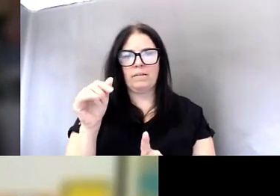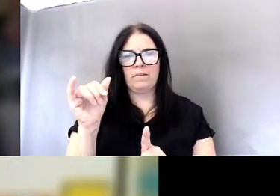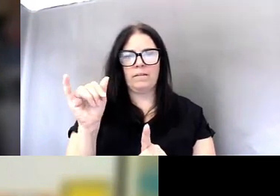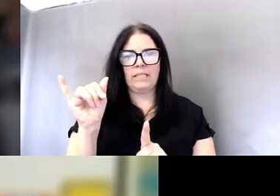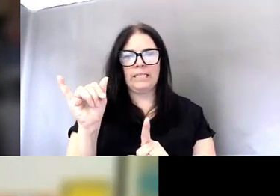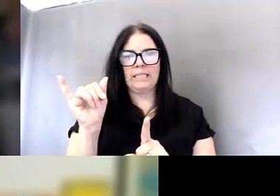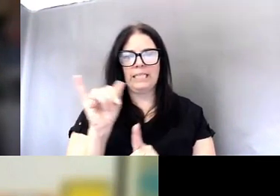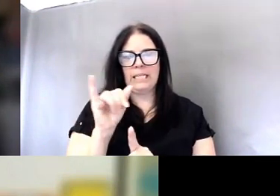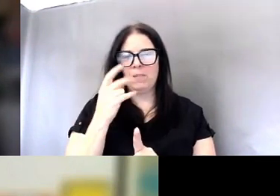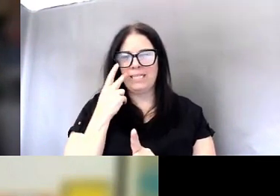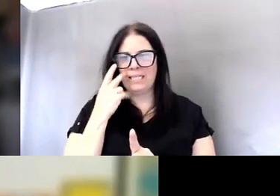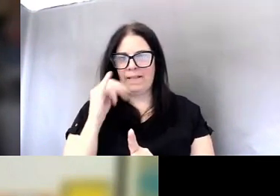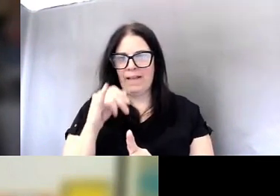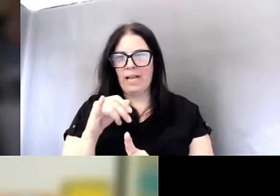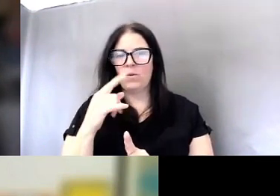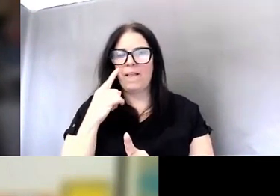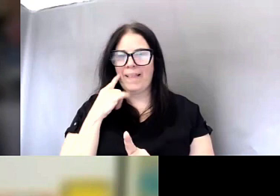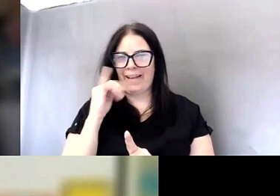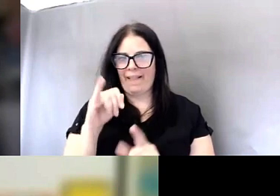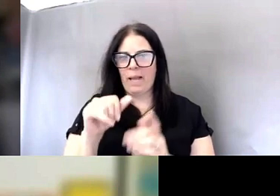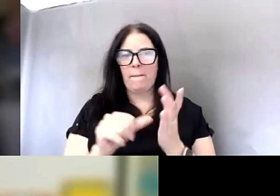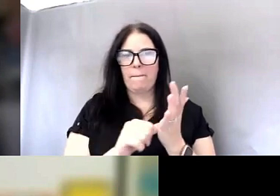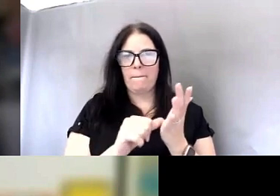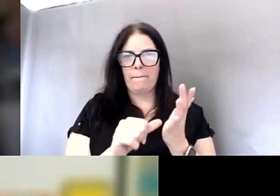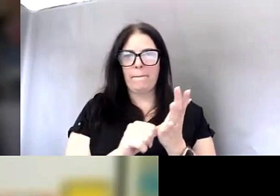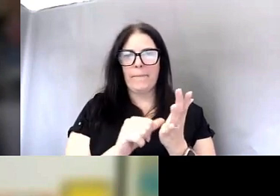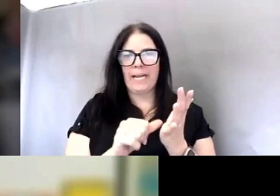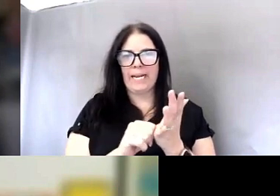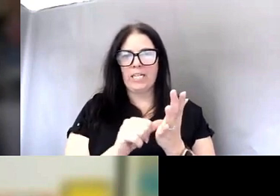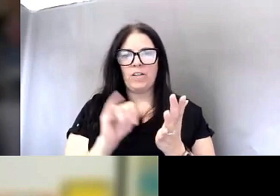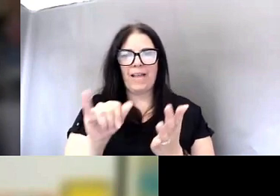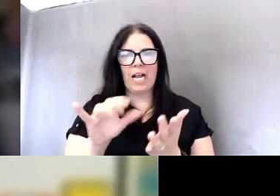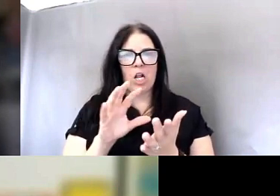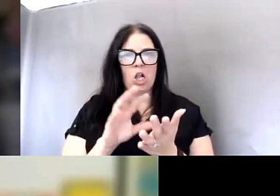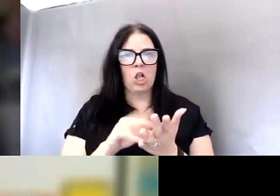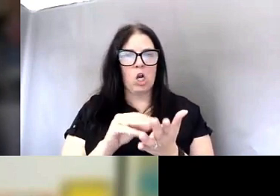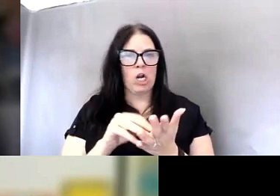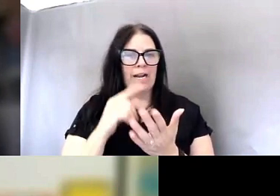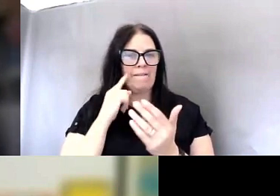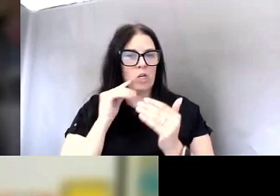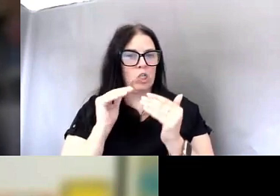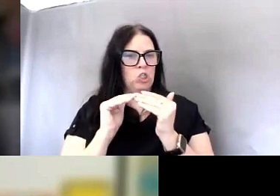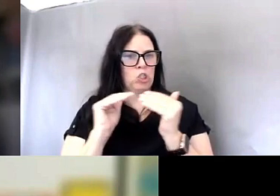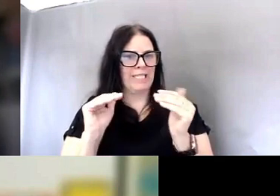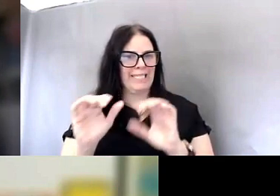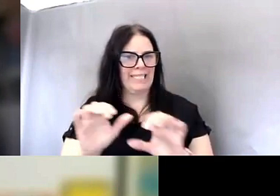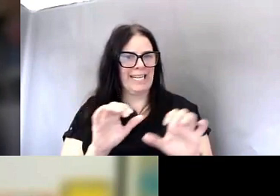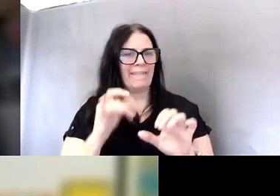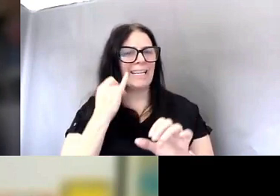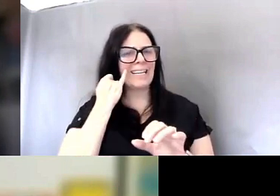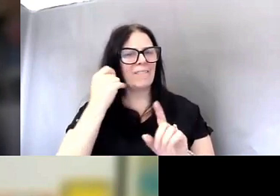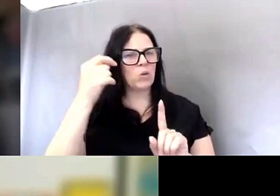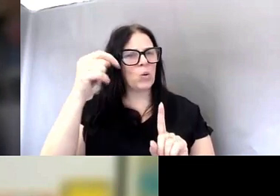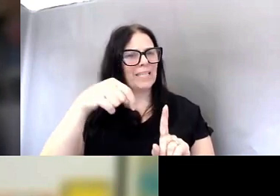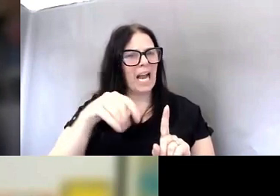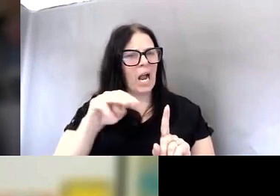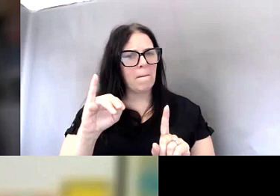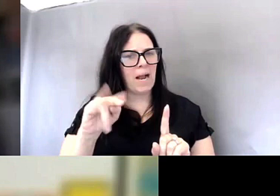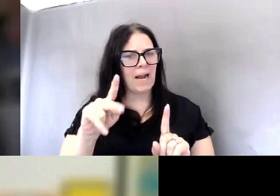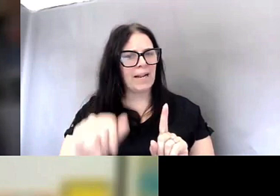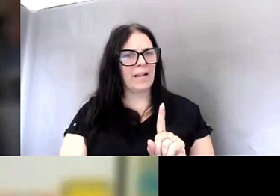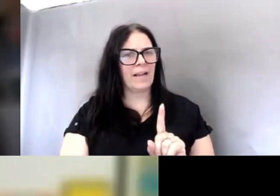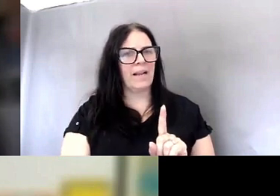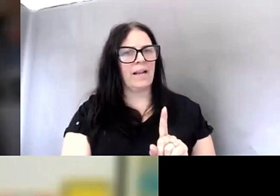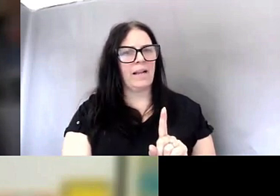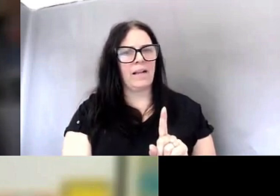think on that page, oh, Learning for Justice activities. So if you scroll down a bit, Monica, people are